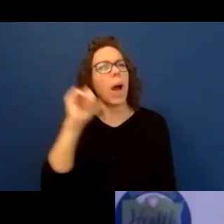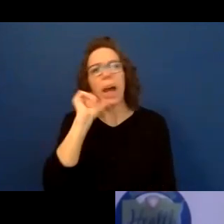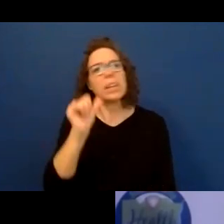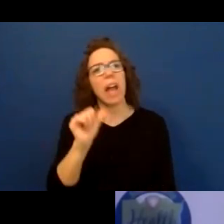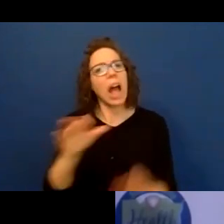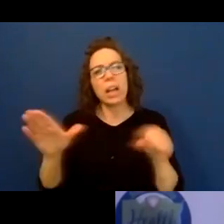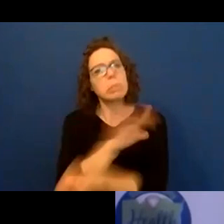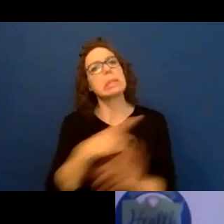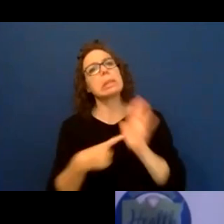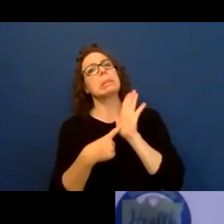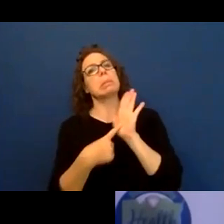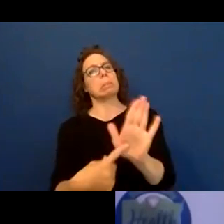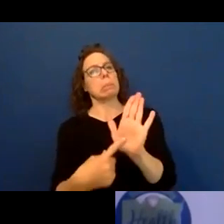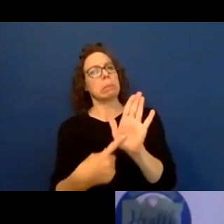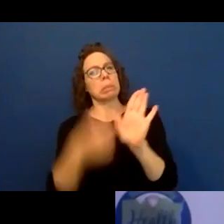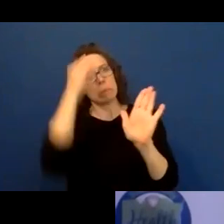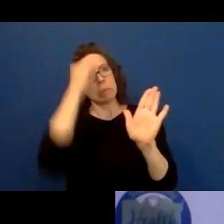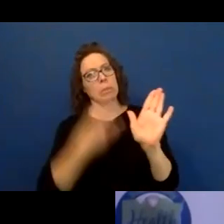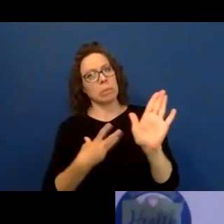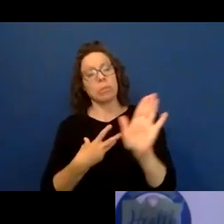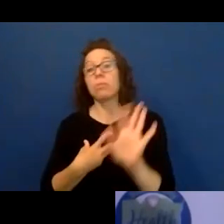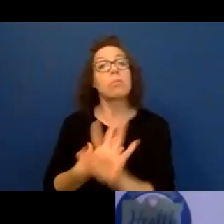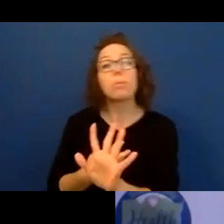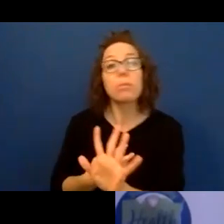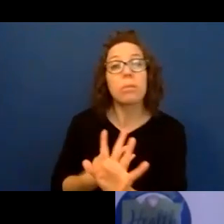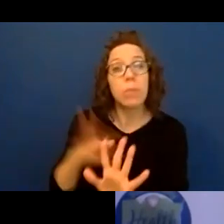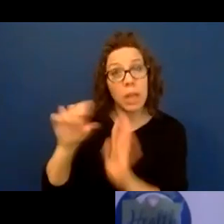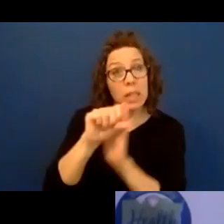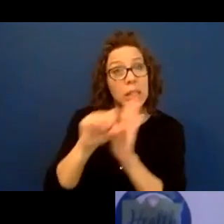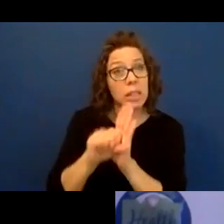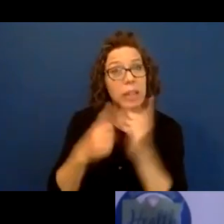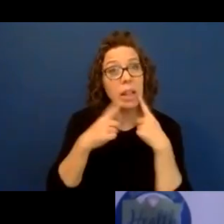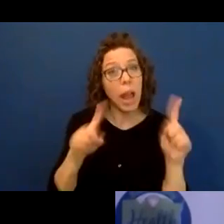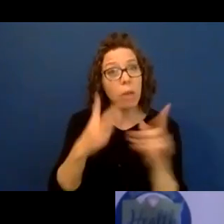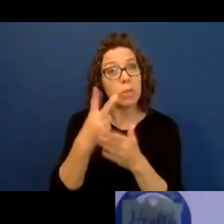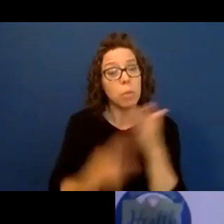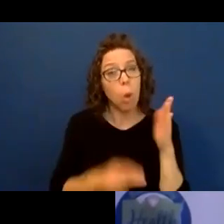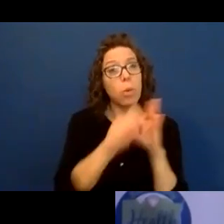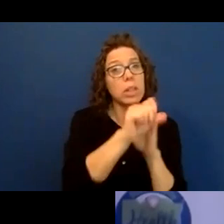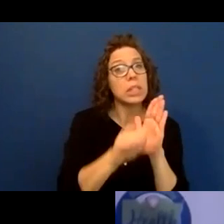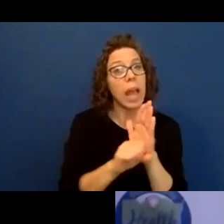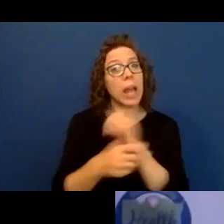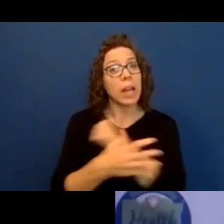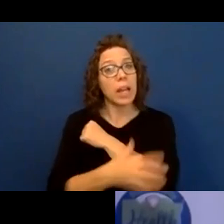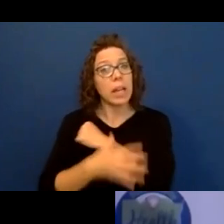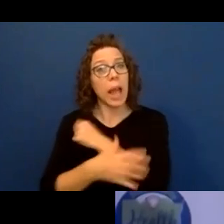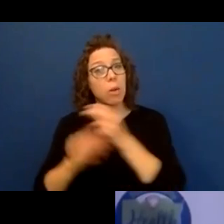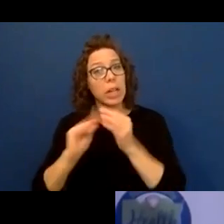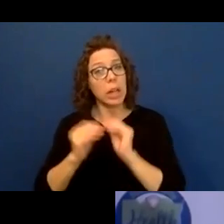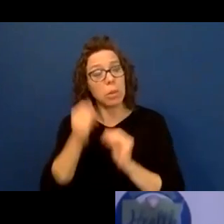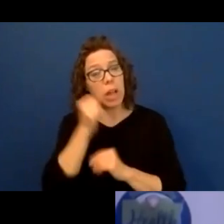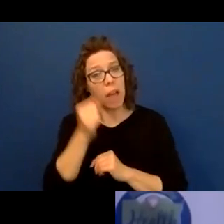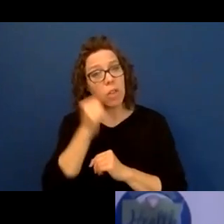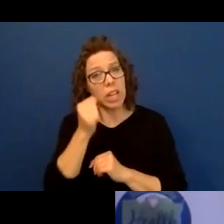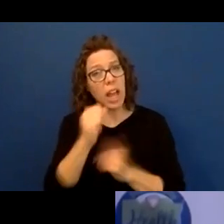transparent? That is not the case. The state has announced both state and county counts every day